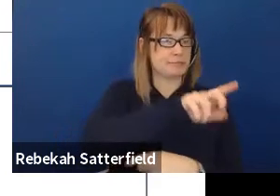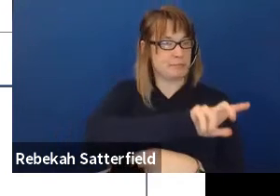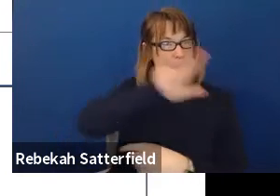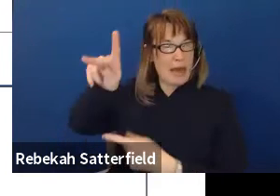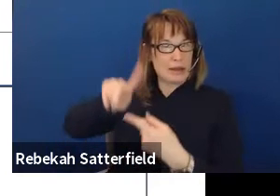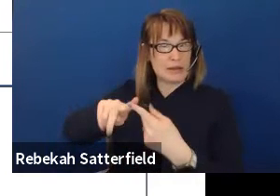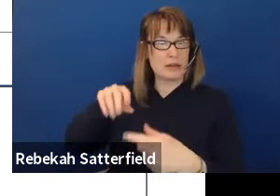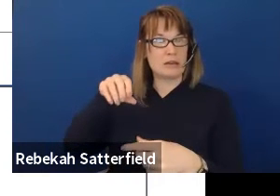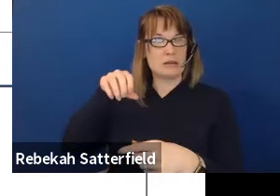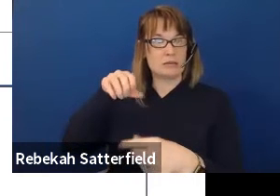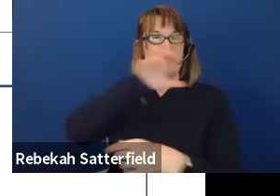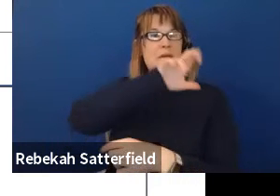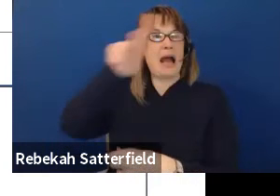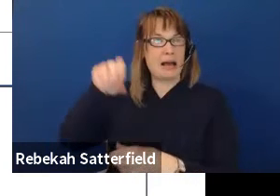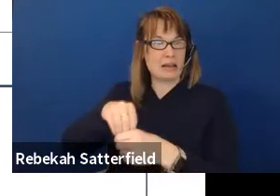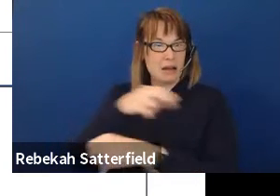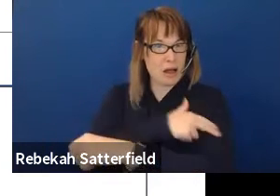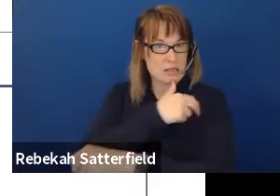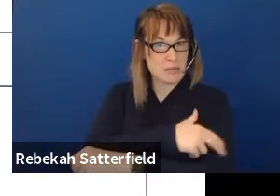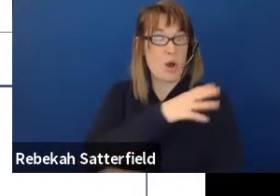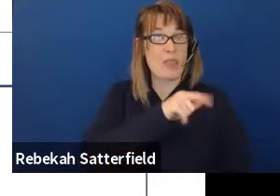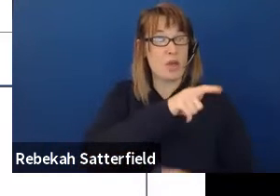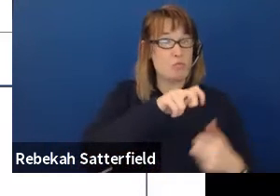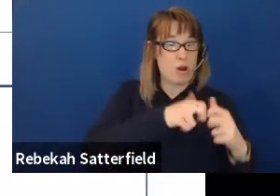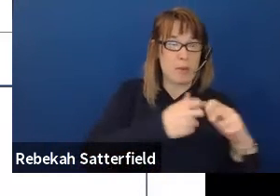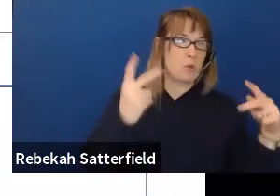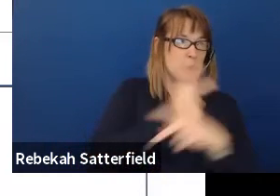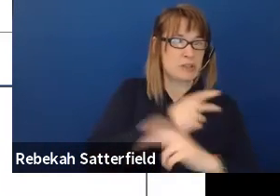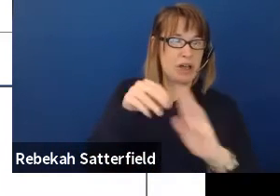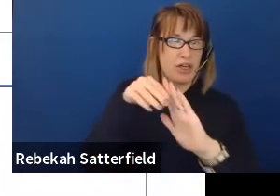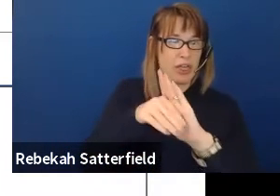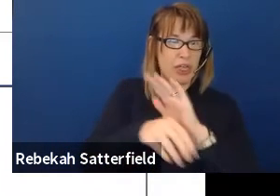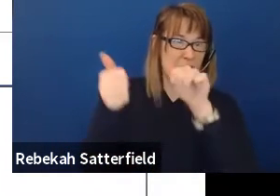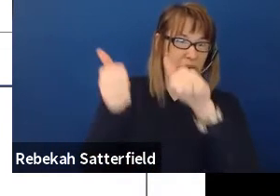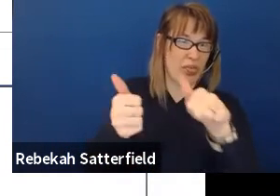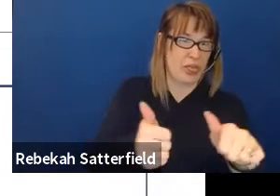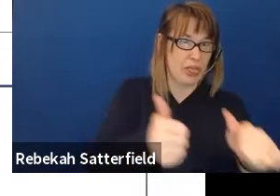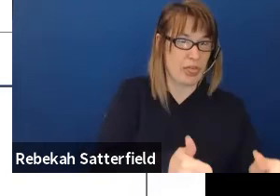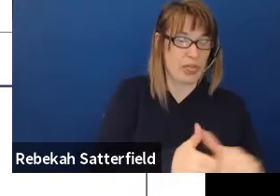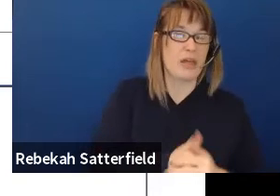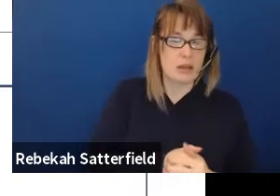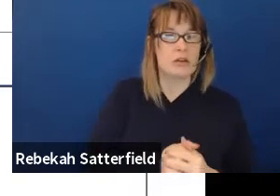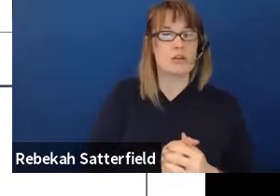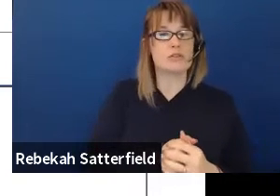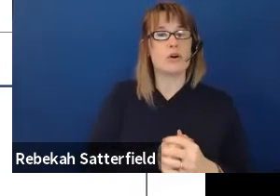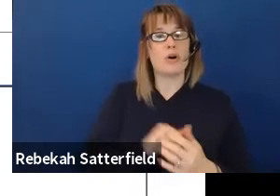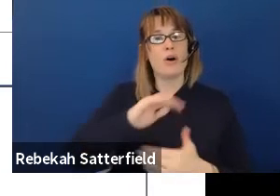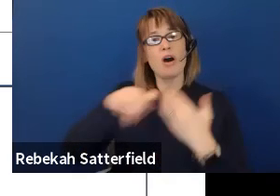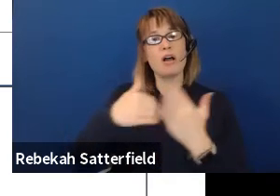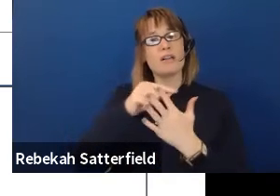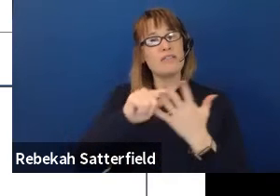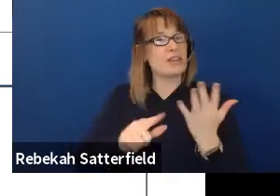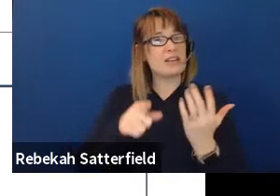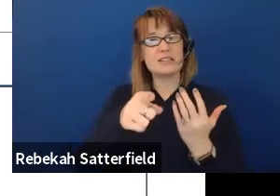rehospitalization and more exacerbation of chronic conditions. And these scenarios all lead to lower